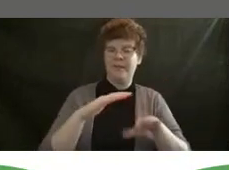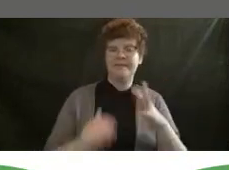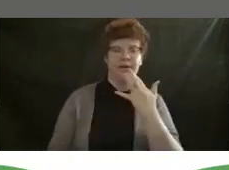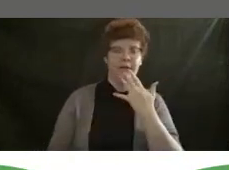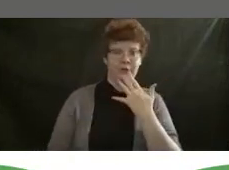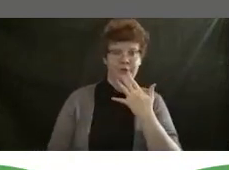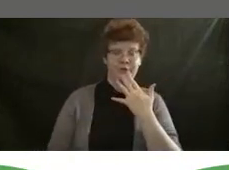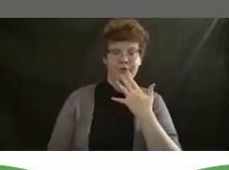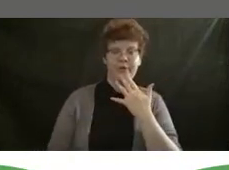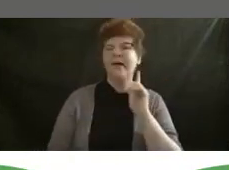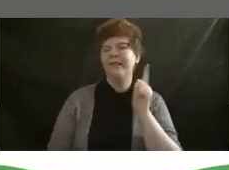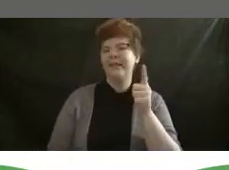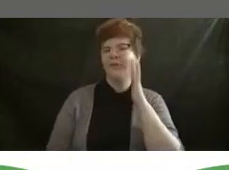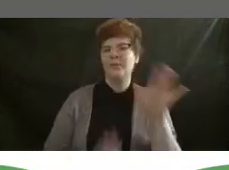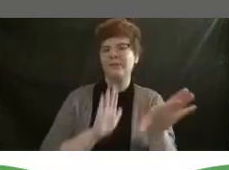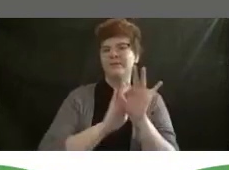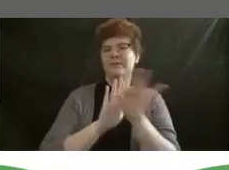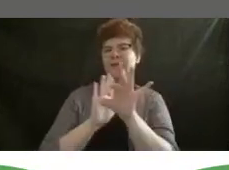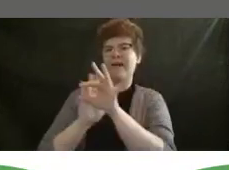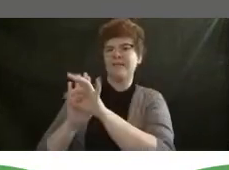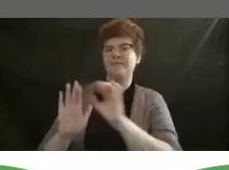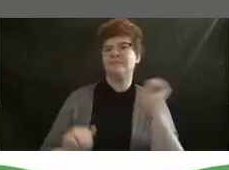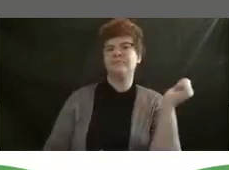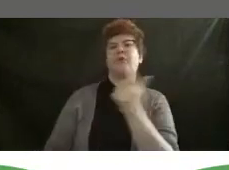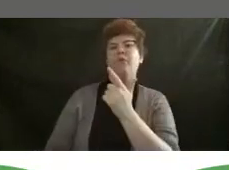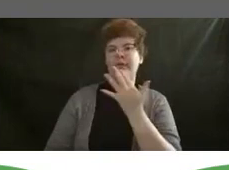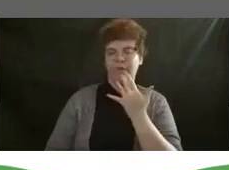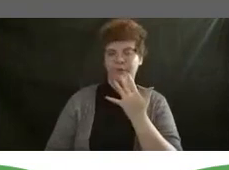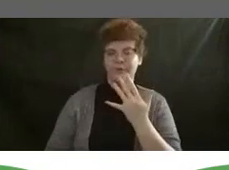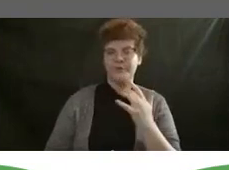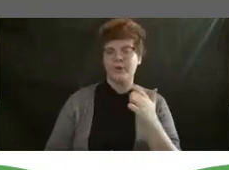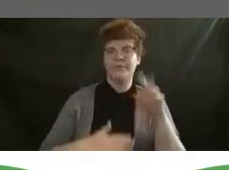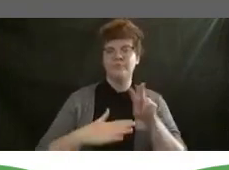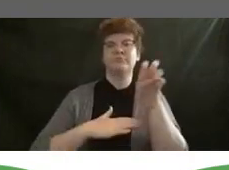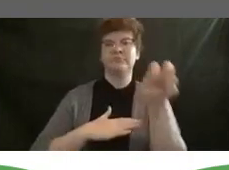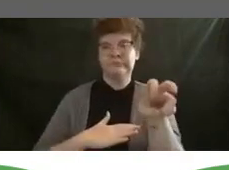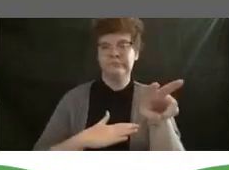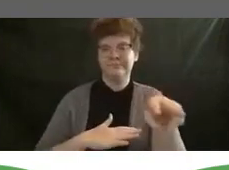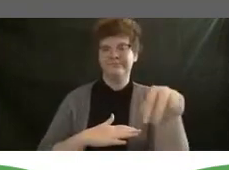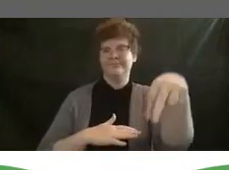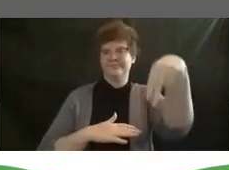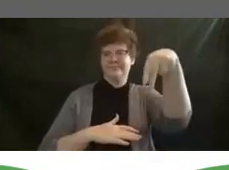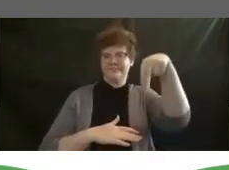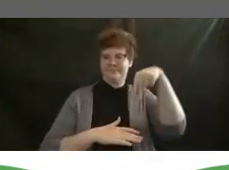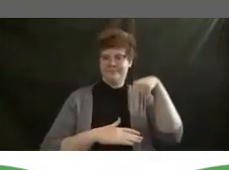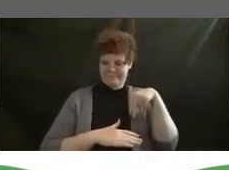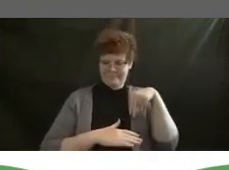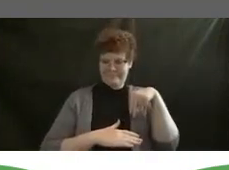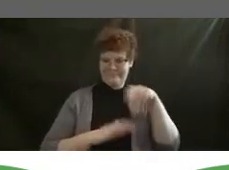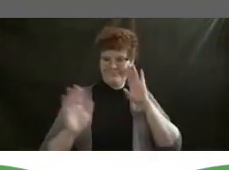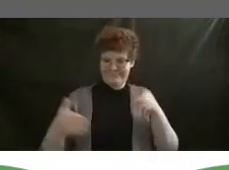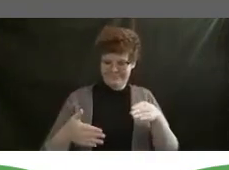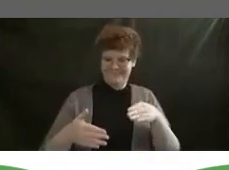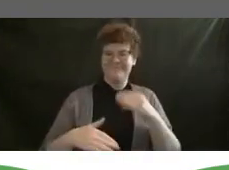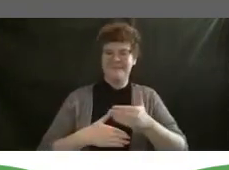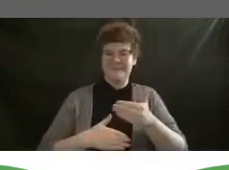colors later on for a different approach to this. So I'm kind of getting ahead of myself. So what I want to do now is I want